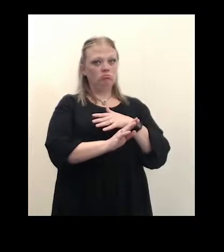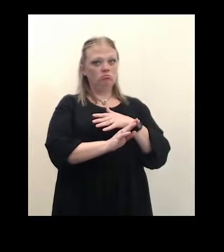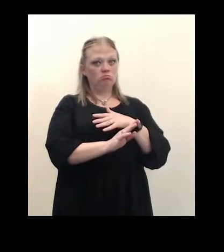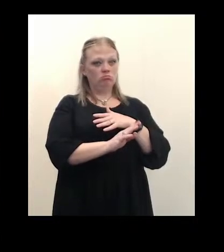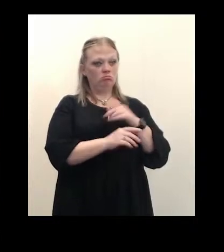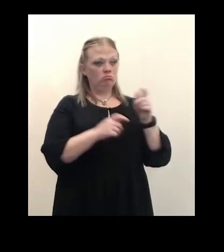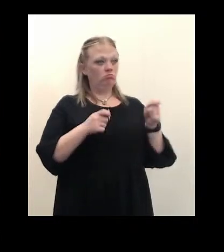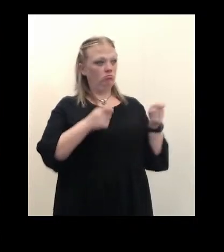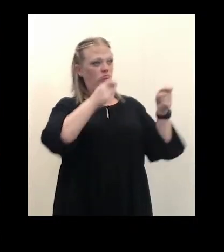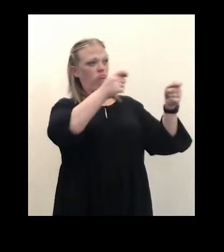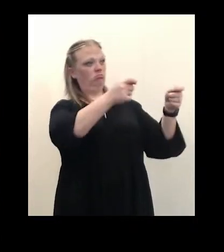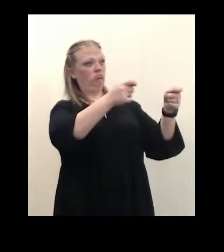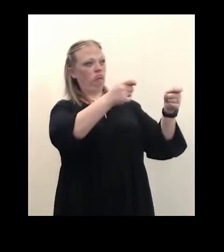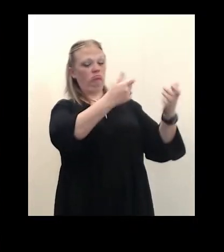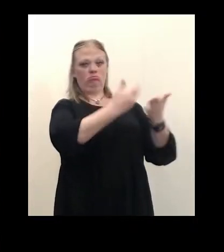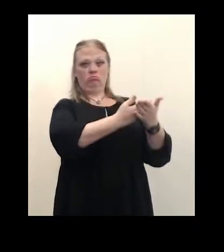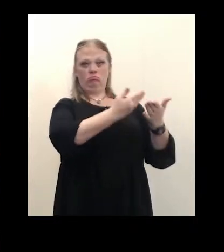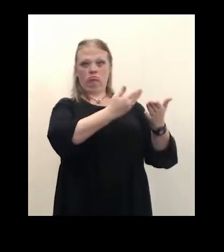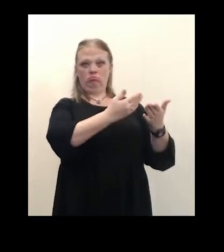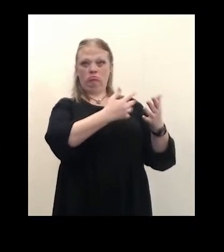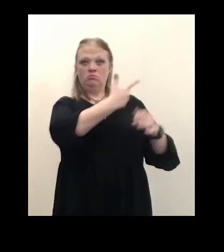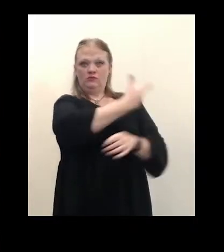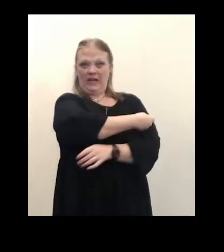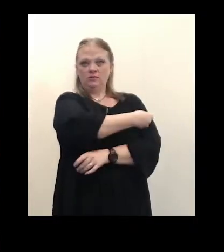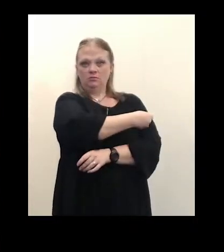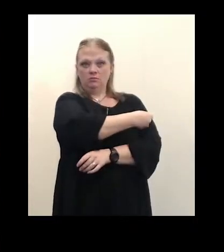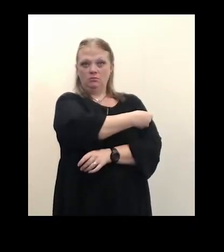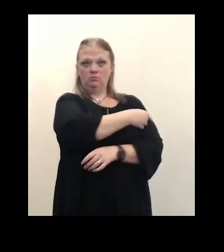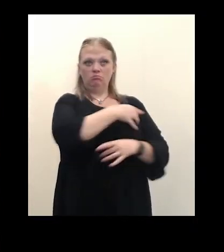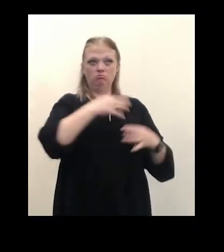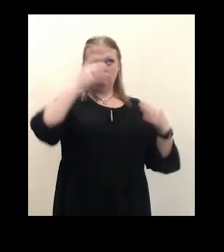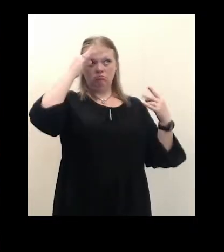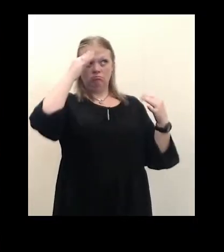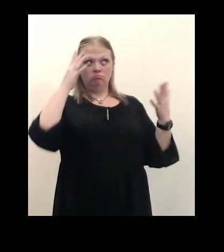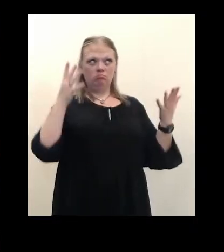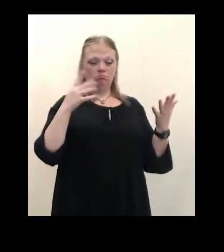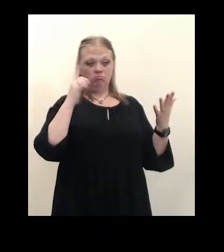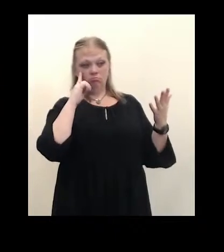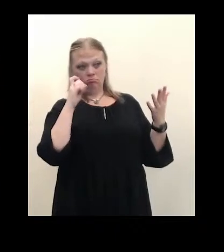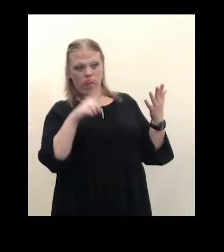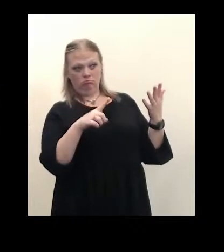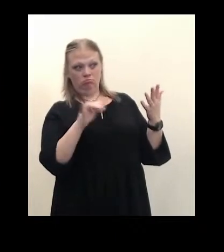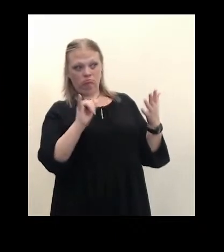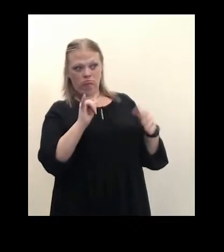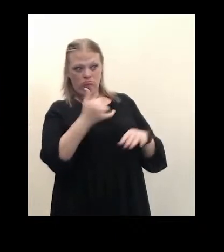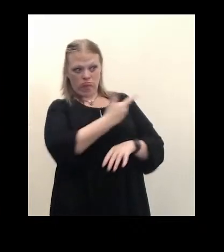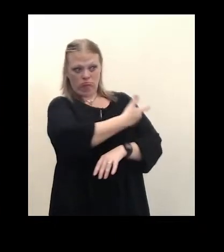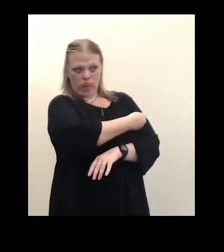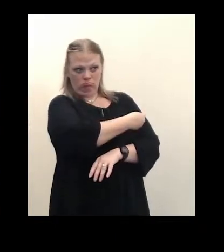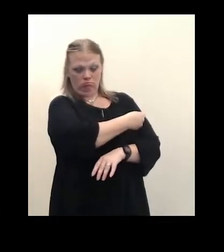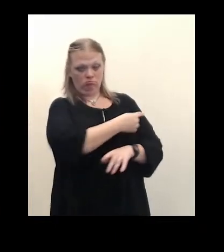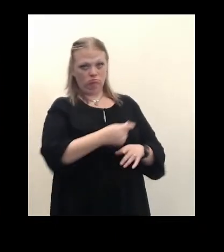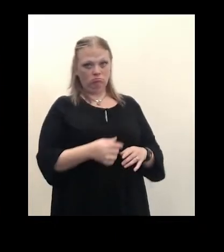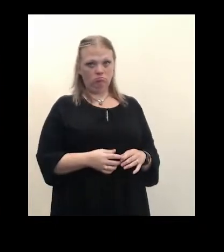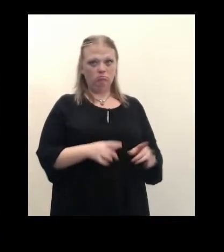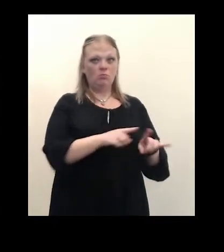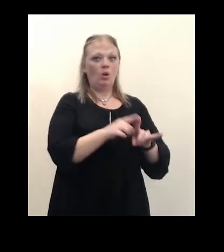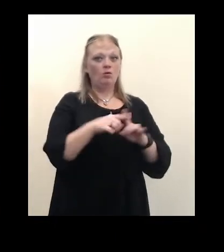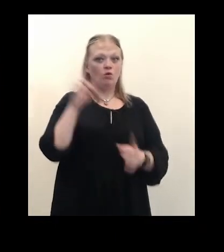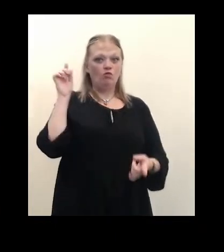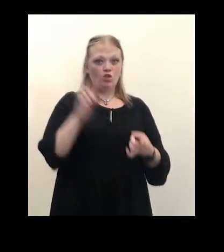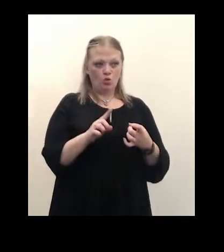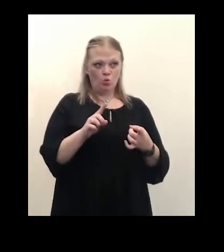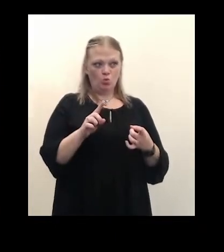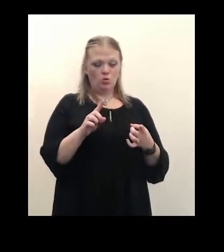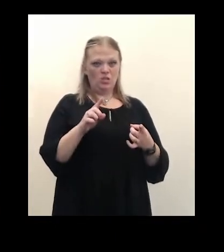showing their proof that they were vaccinated and thinking that what we saw is they were vaccinated, it also reduced on the rowdiness